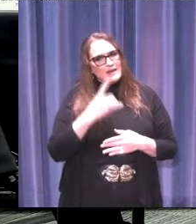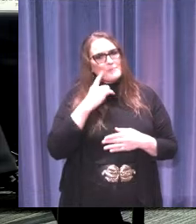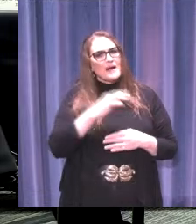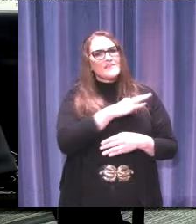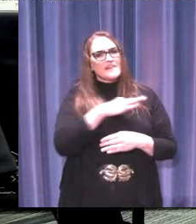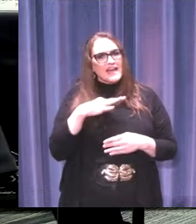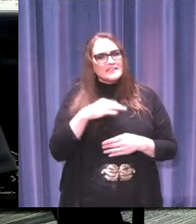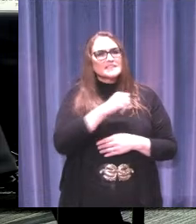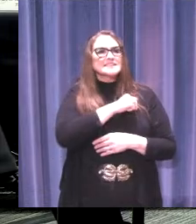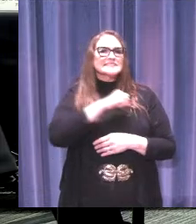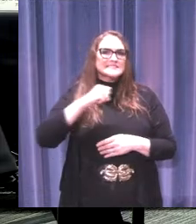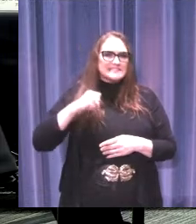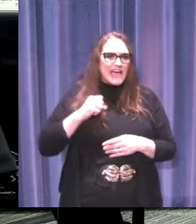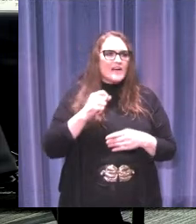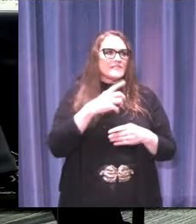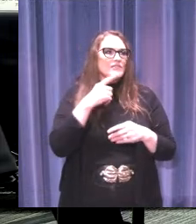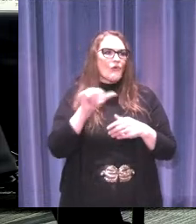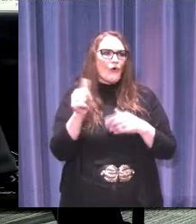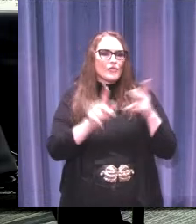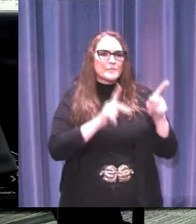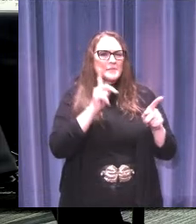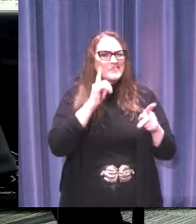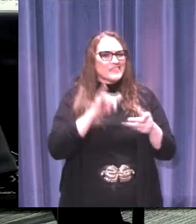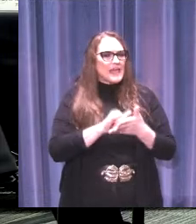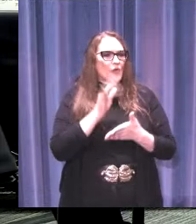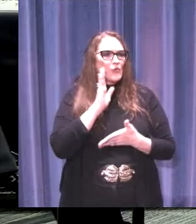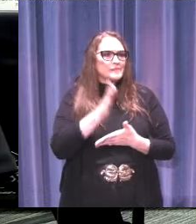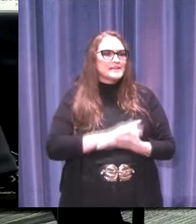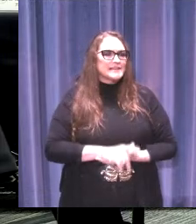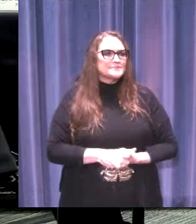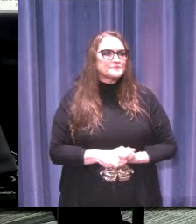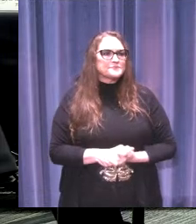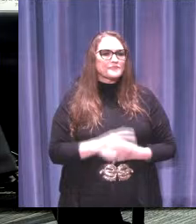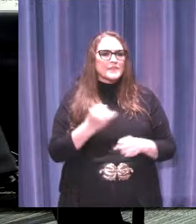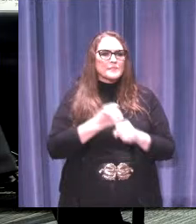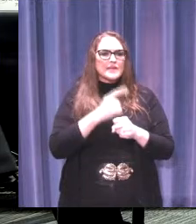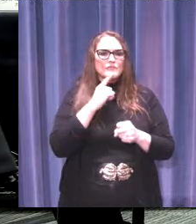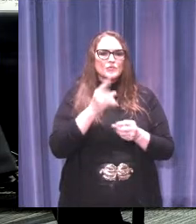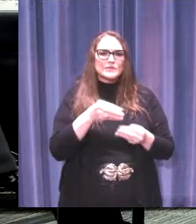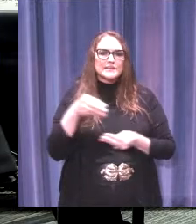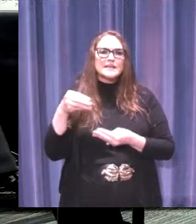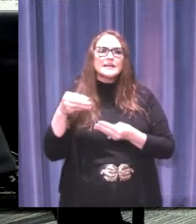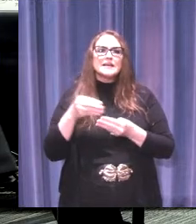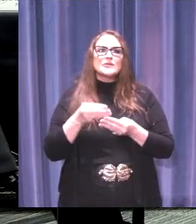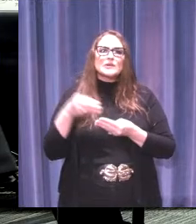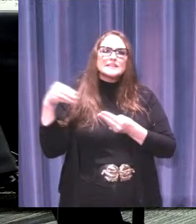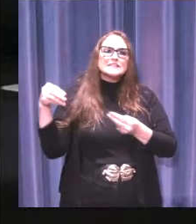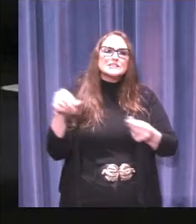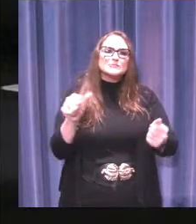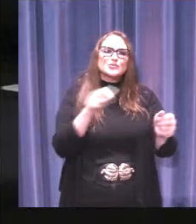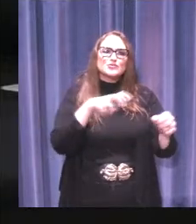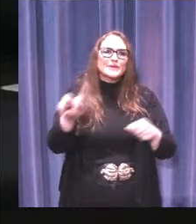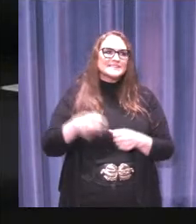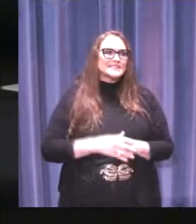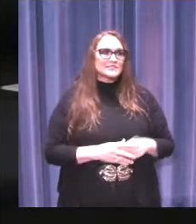faculty, staff, and others, and I think that would be make for a very smooth transition for us.